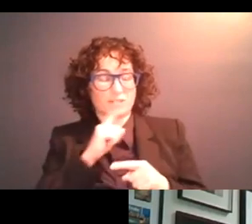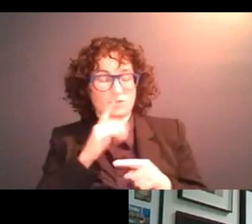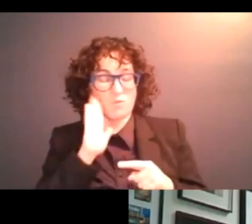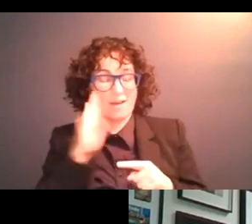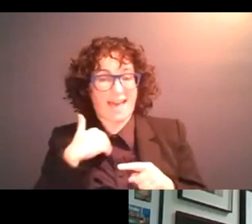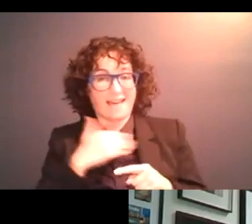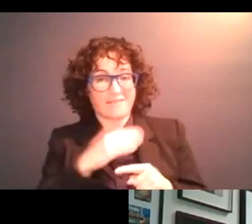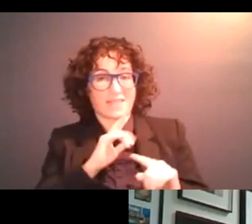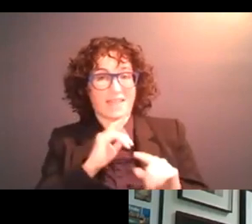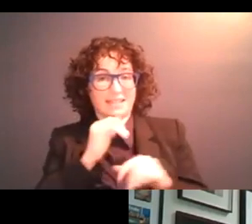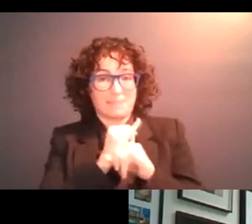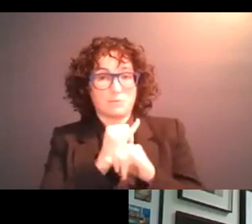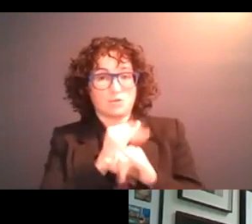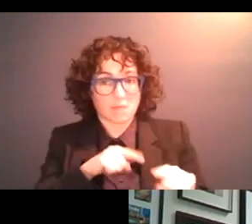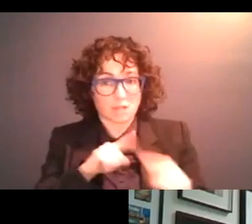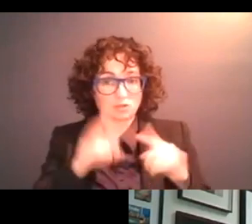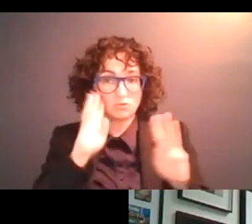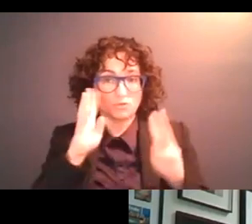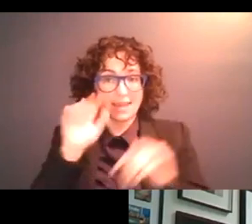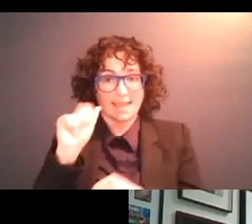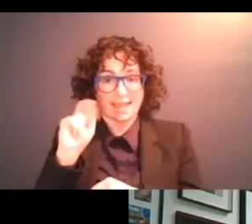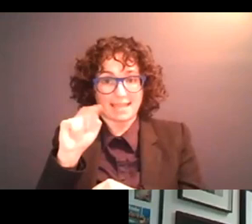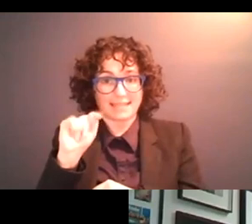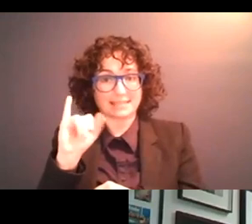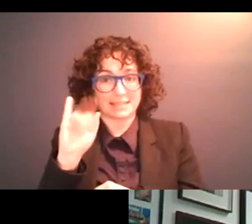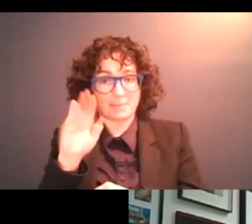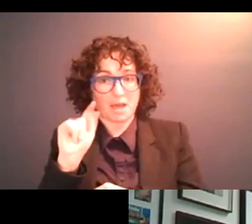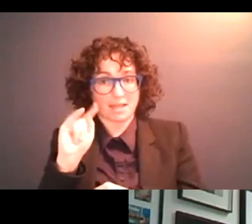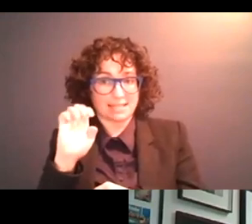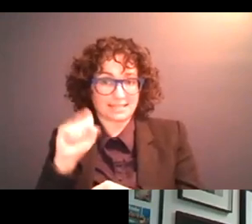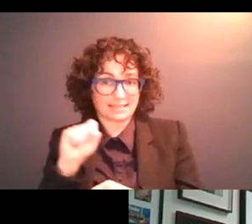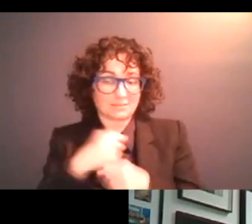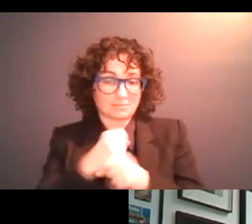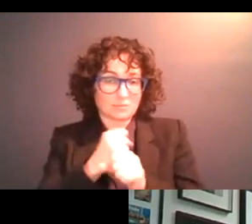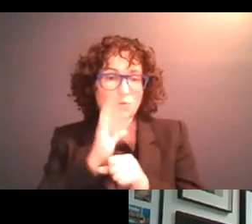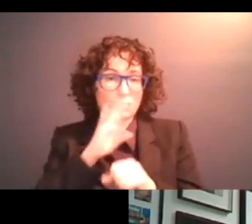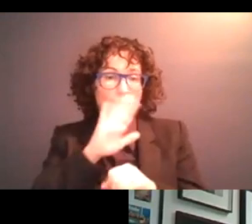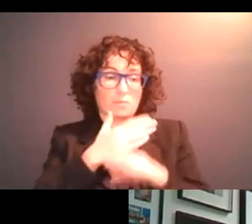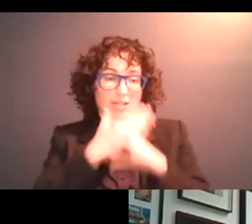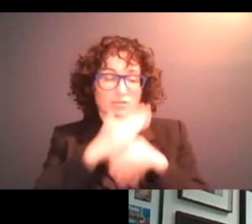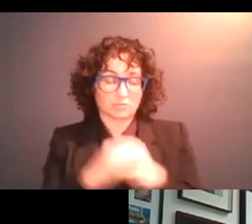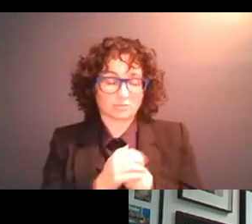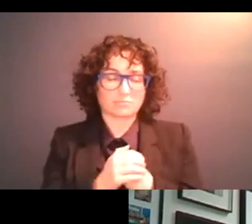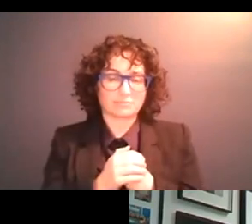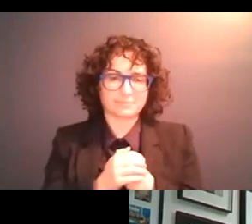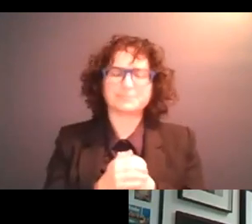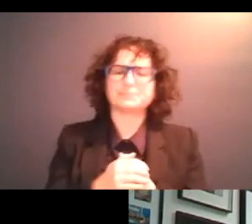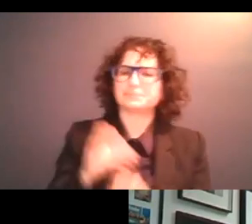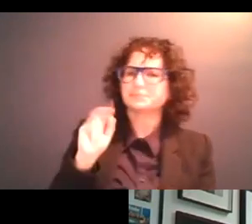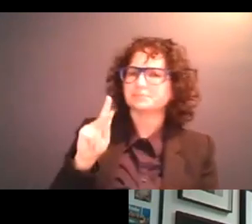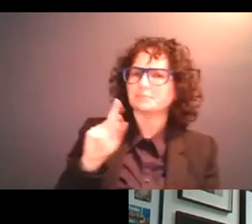to create antibodies that are going to be your protection against COVID-19. And then can you be